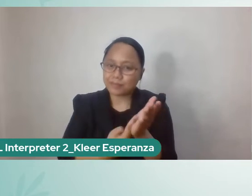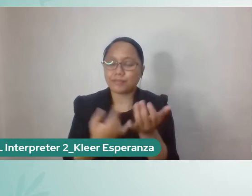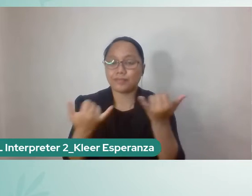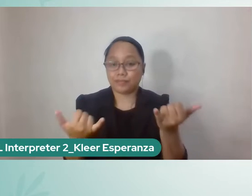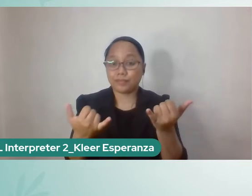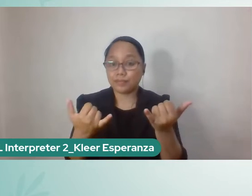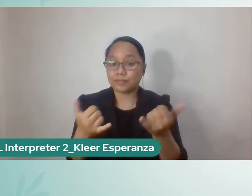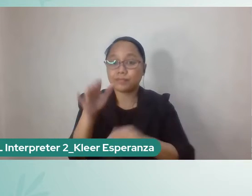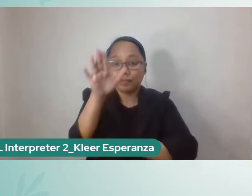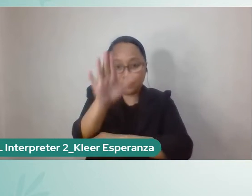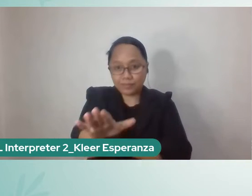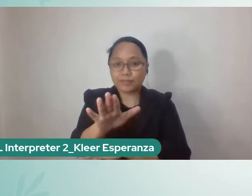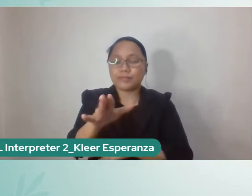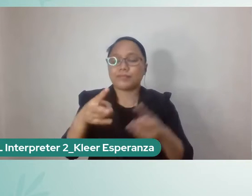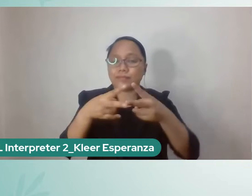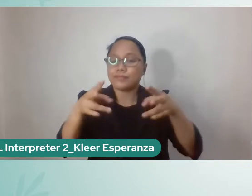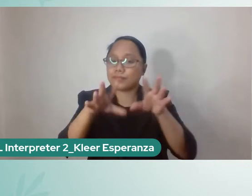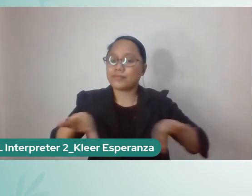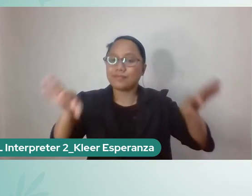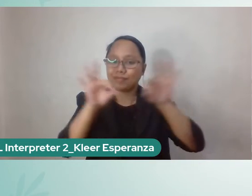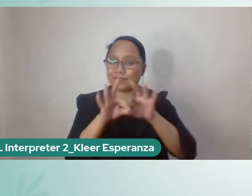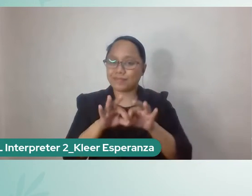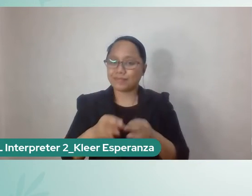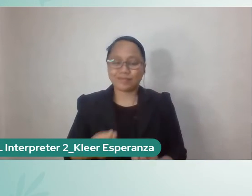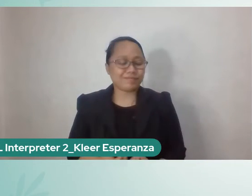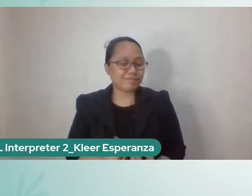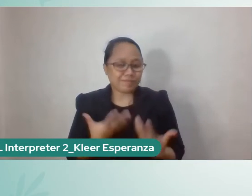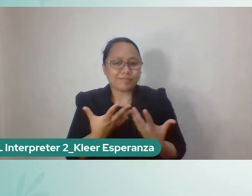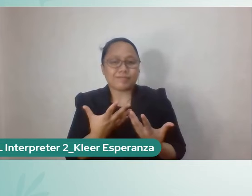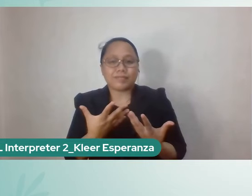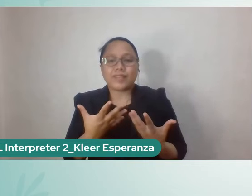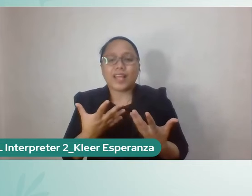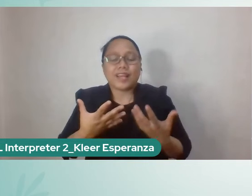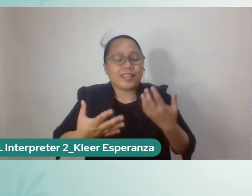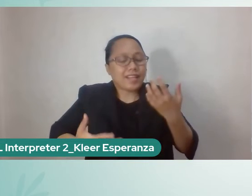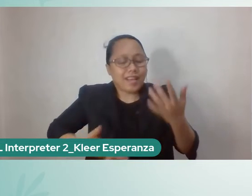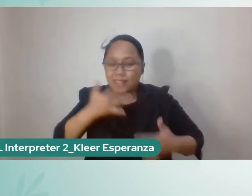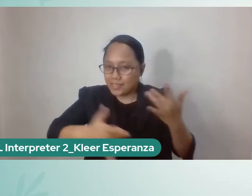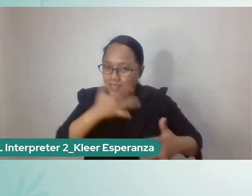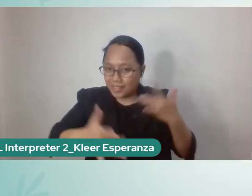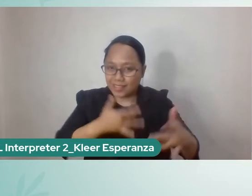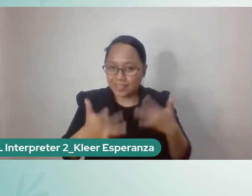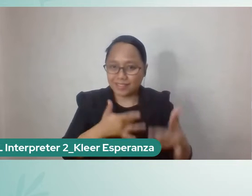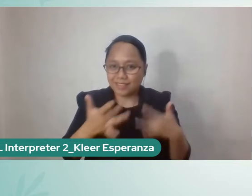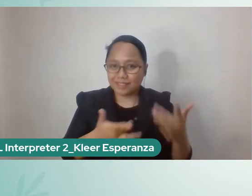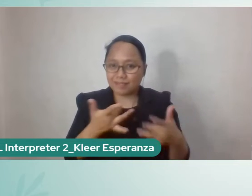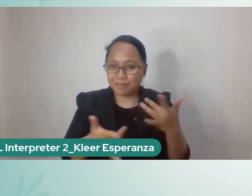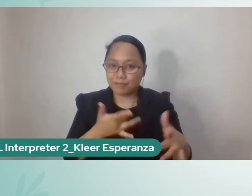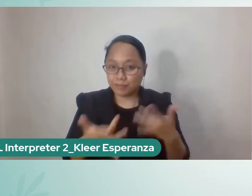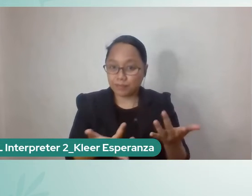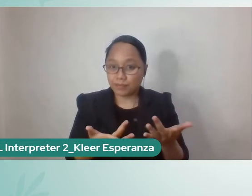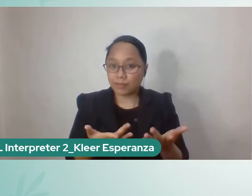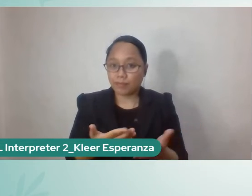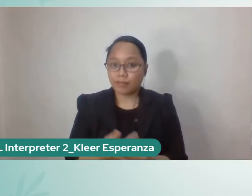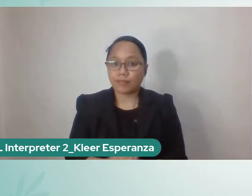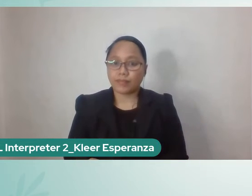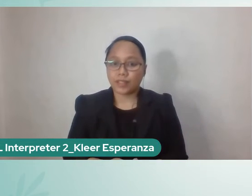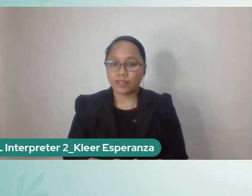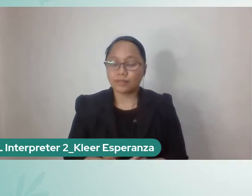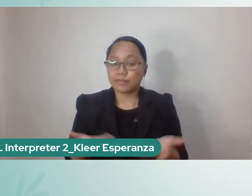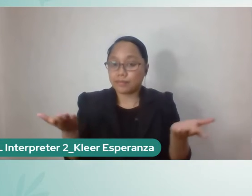are confident and all excited with the developments and hoping, of course, that we see the same in the Philippines. We are